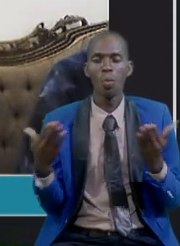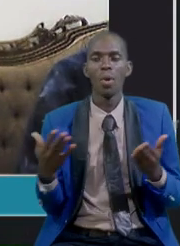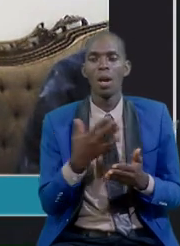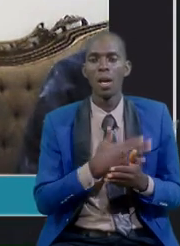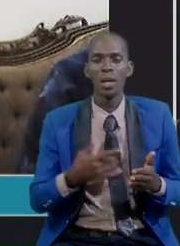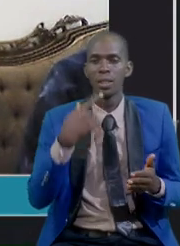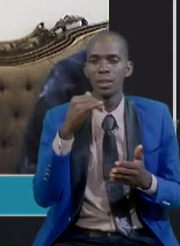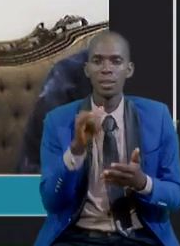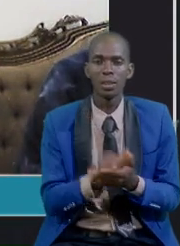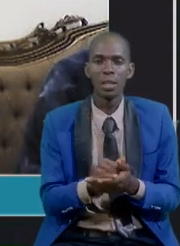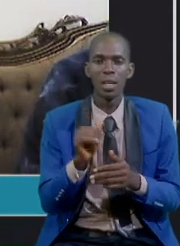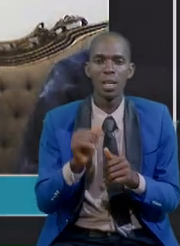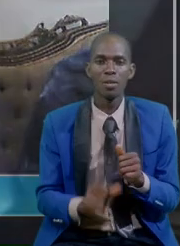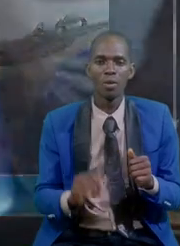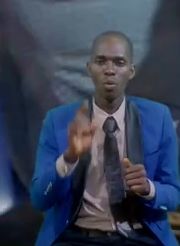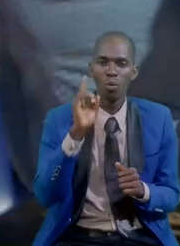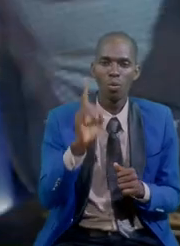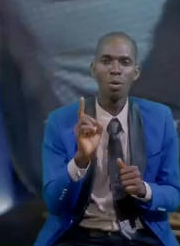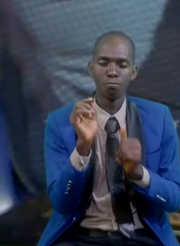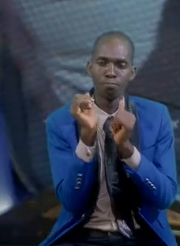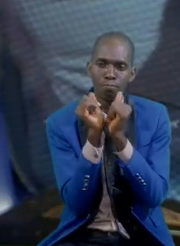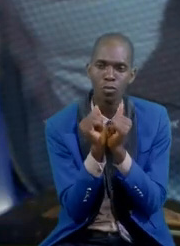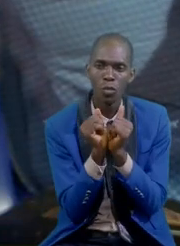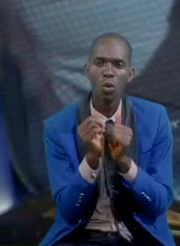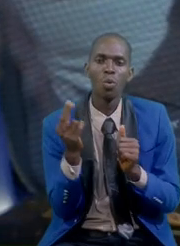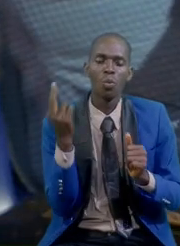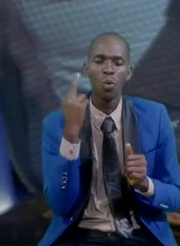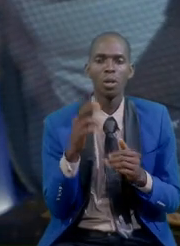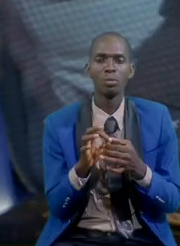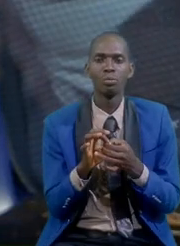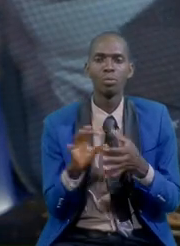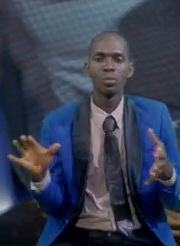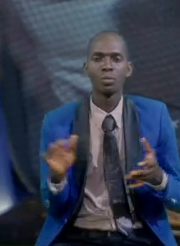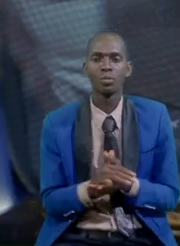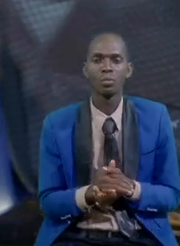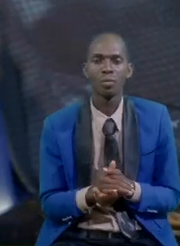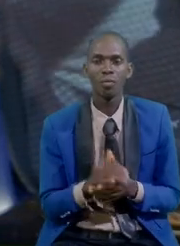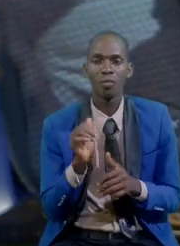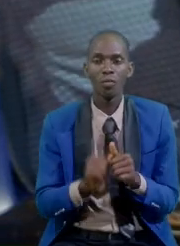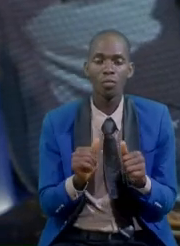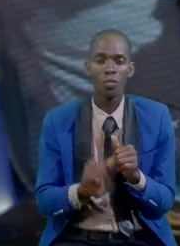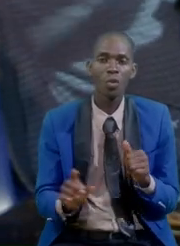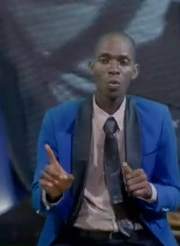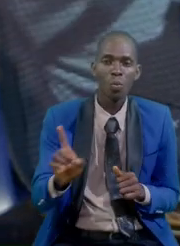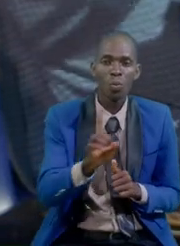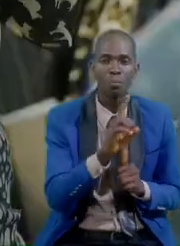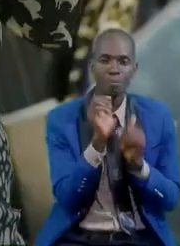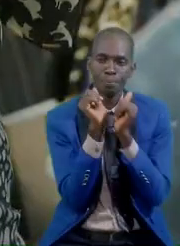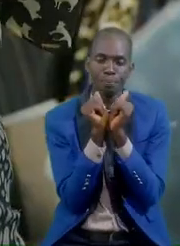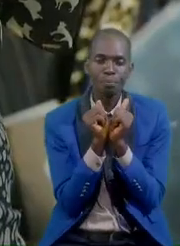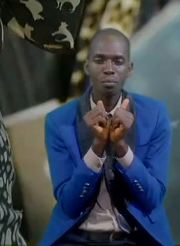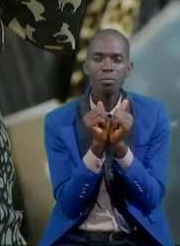everyone's bands were loosed. Everyone's bands. What